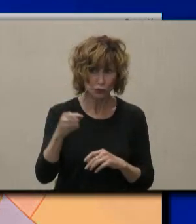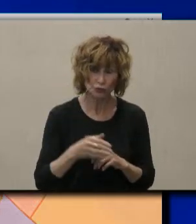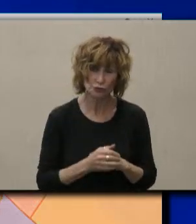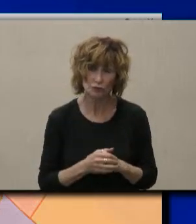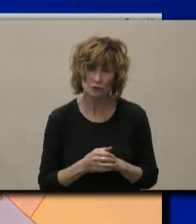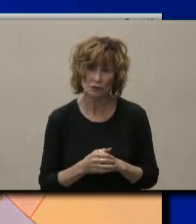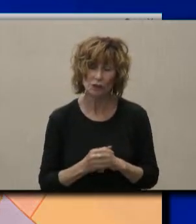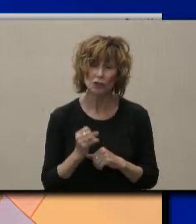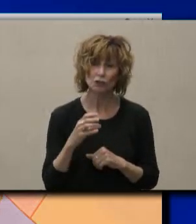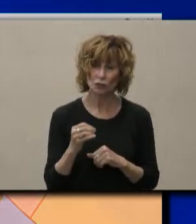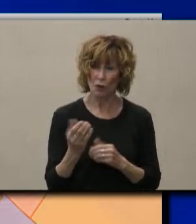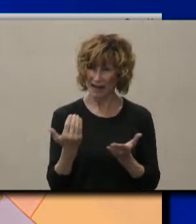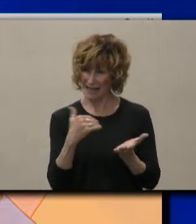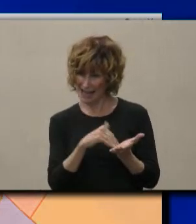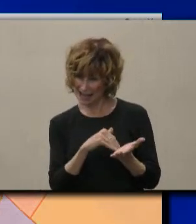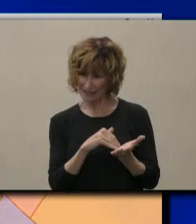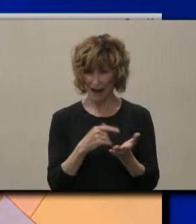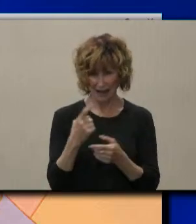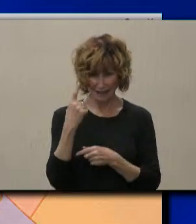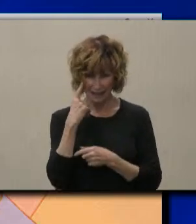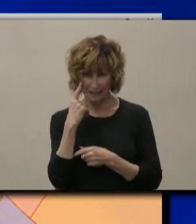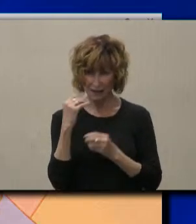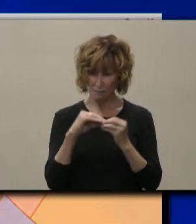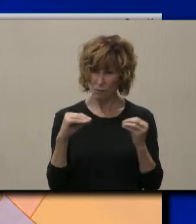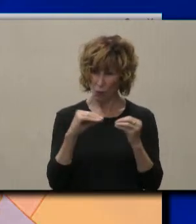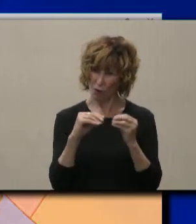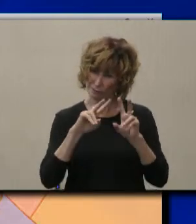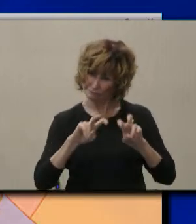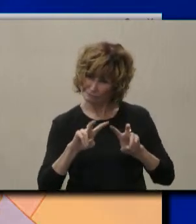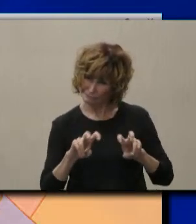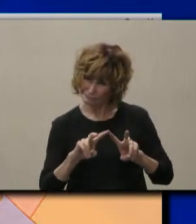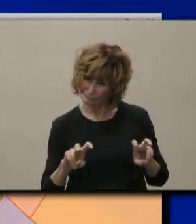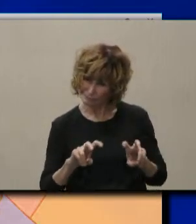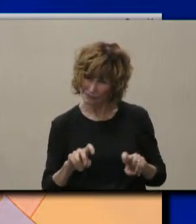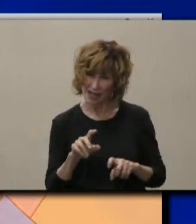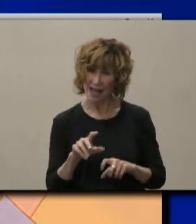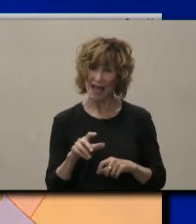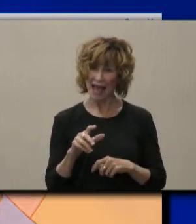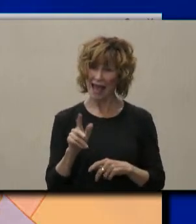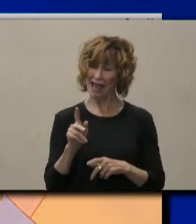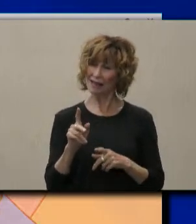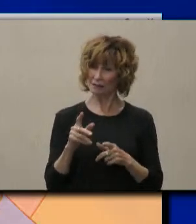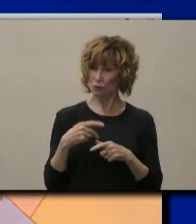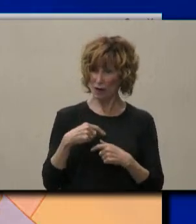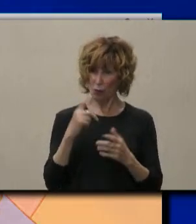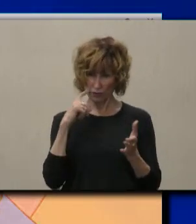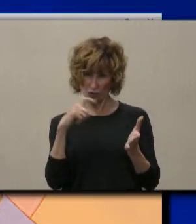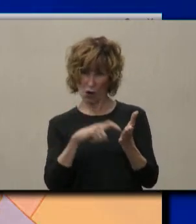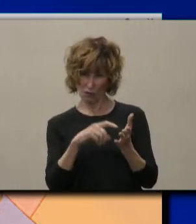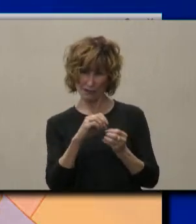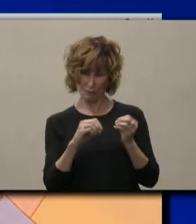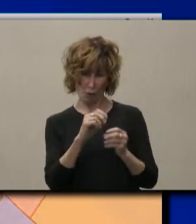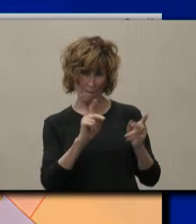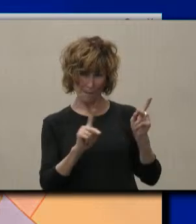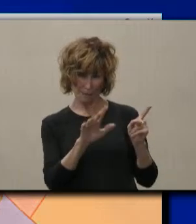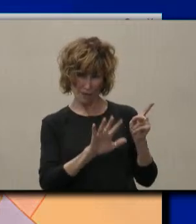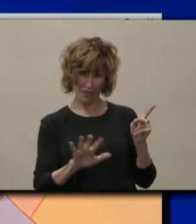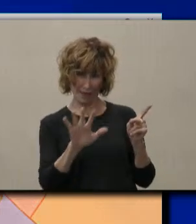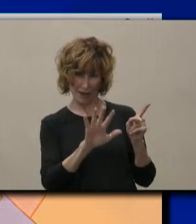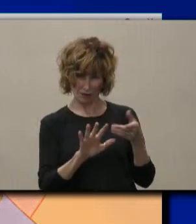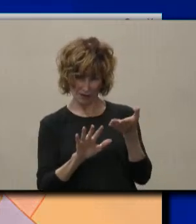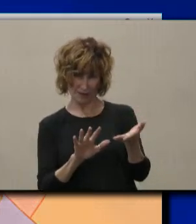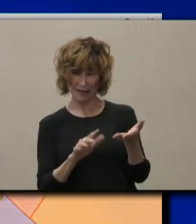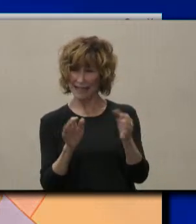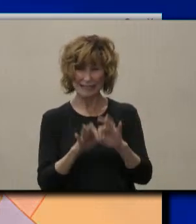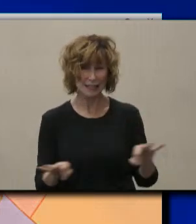more methodical that we transition to there, I think, maybe it's easier on residents to follow along what's going on. But I think it's also important